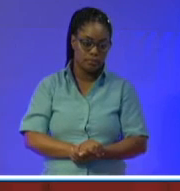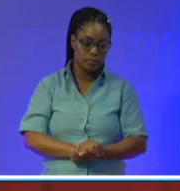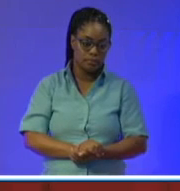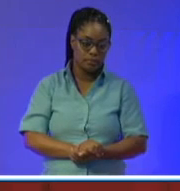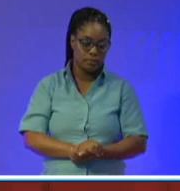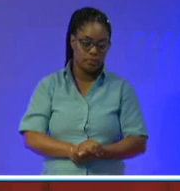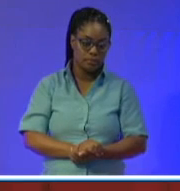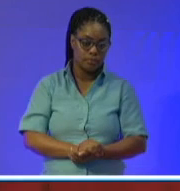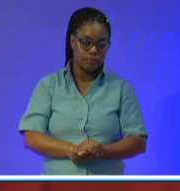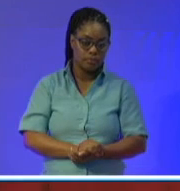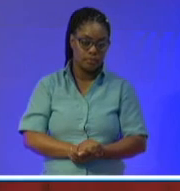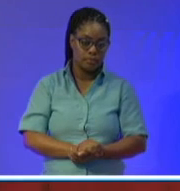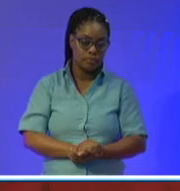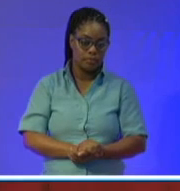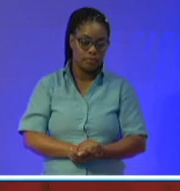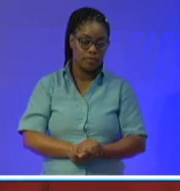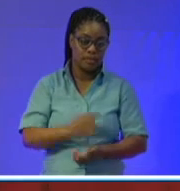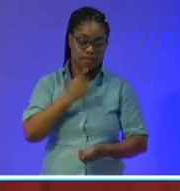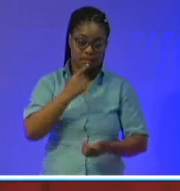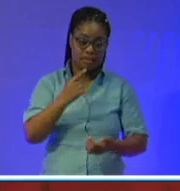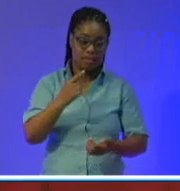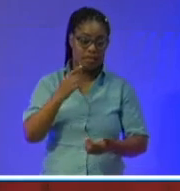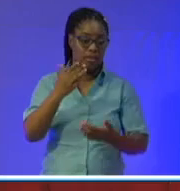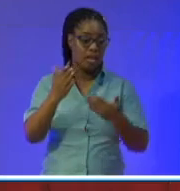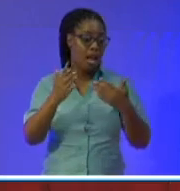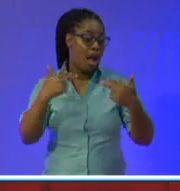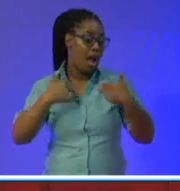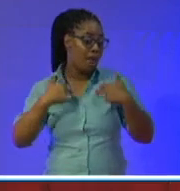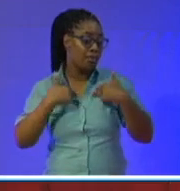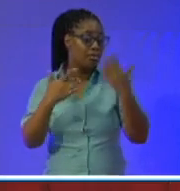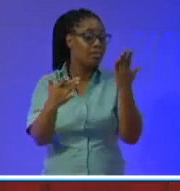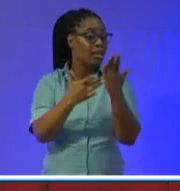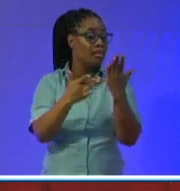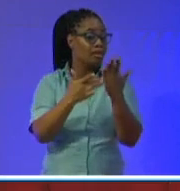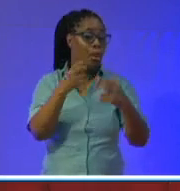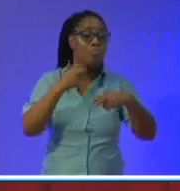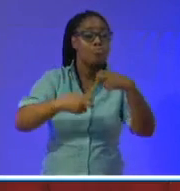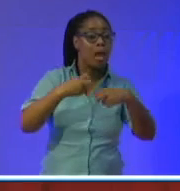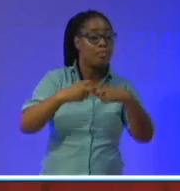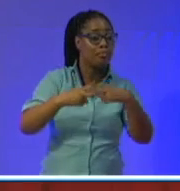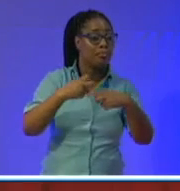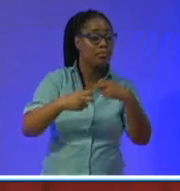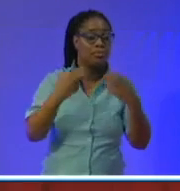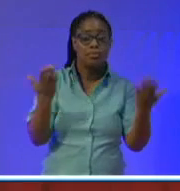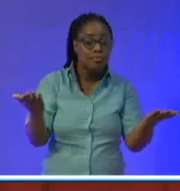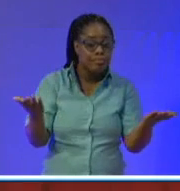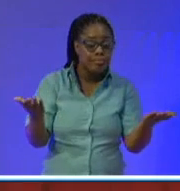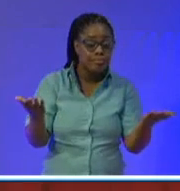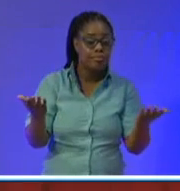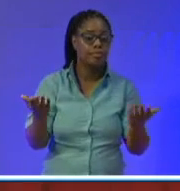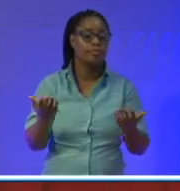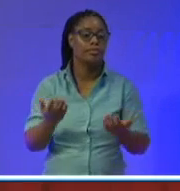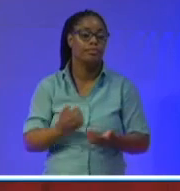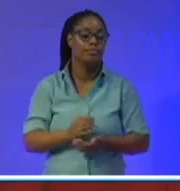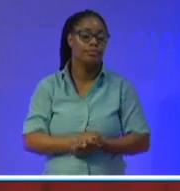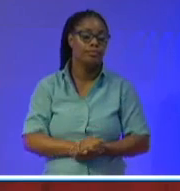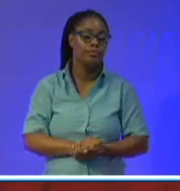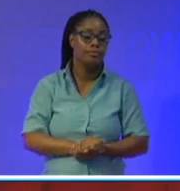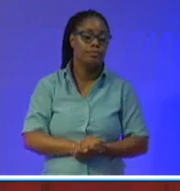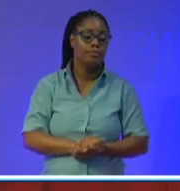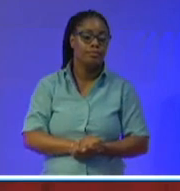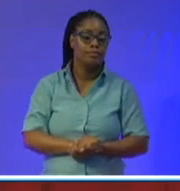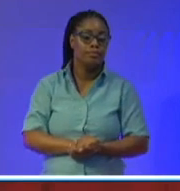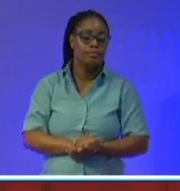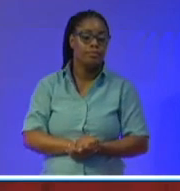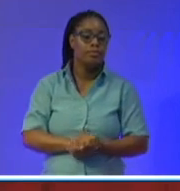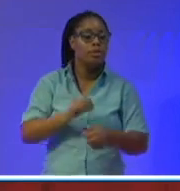There seems to be some technical difficulty, so I will go to Dr. Soju